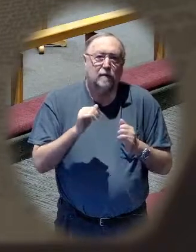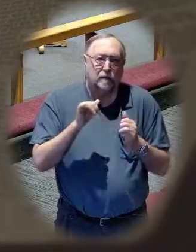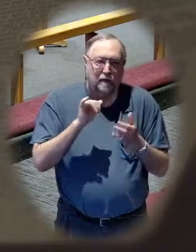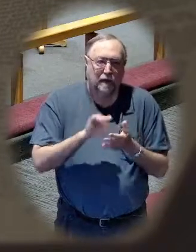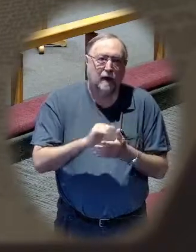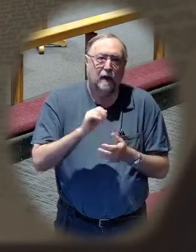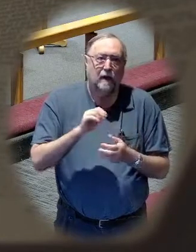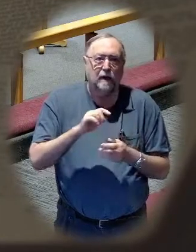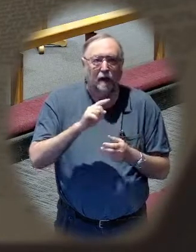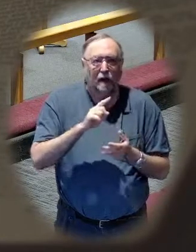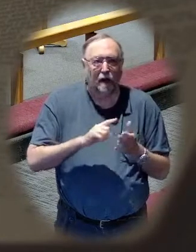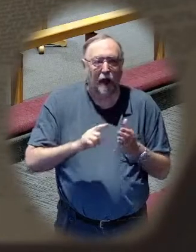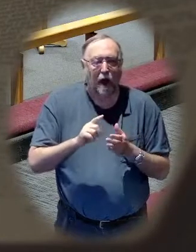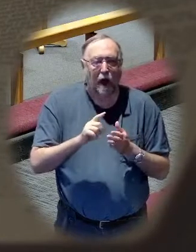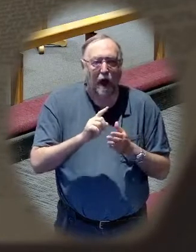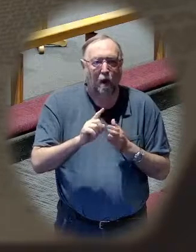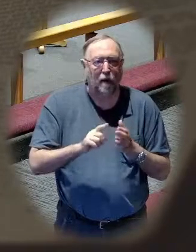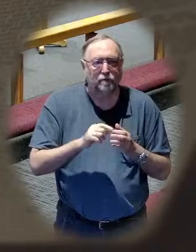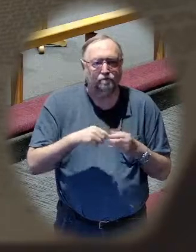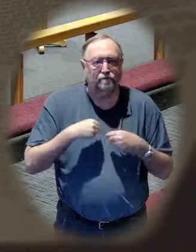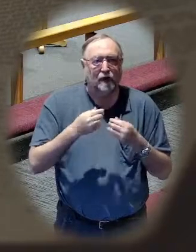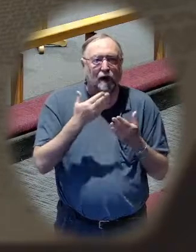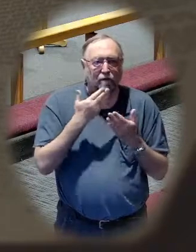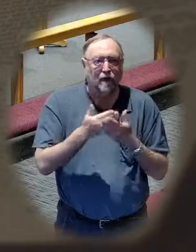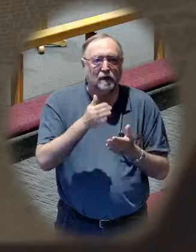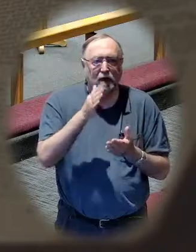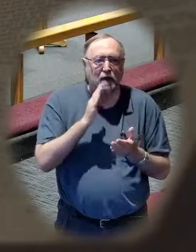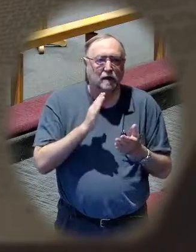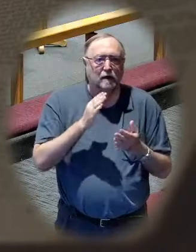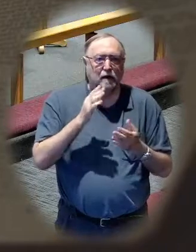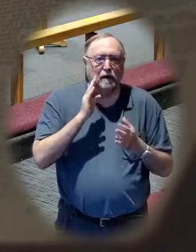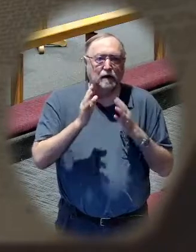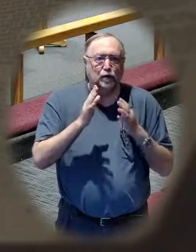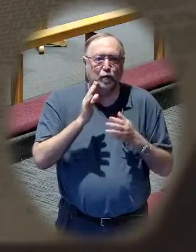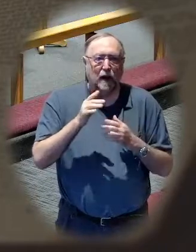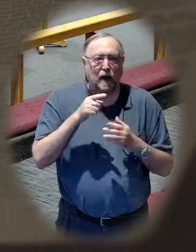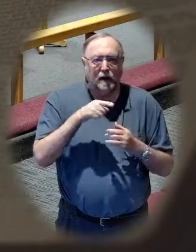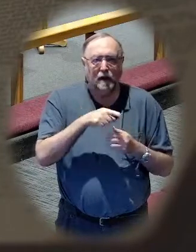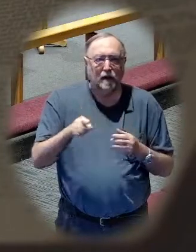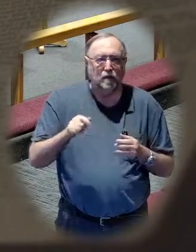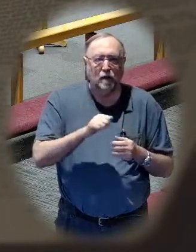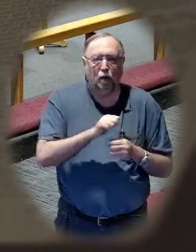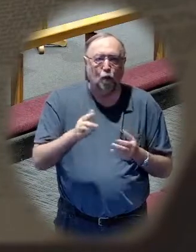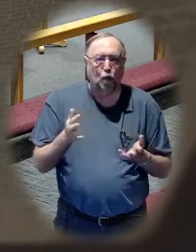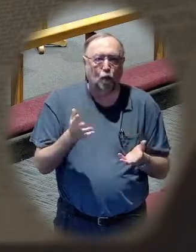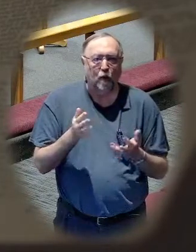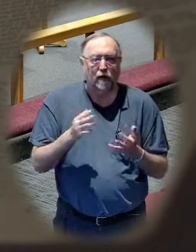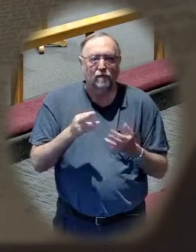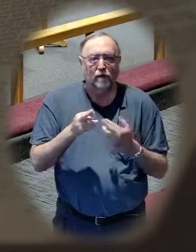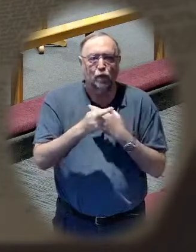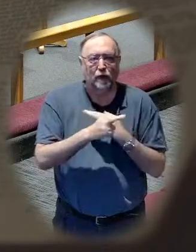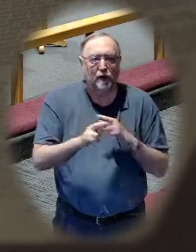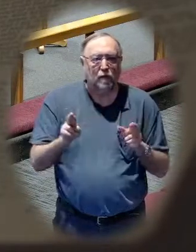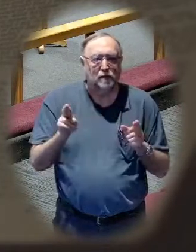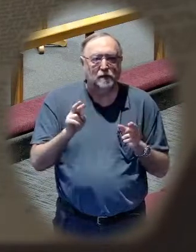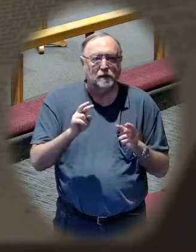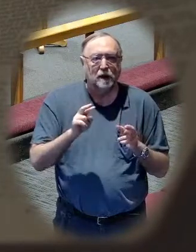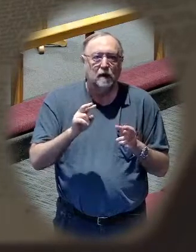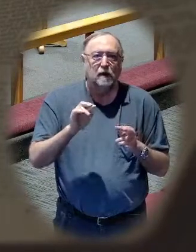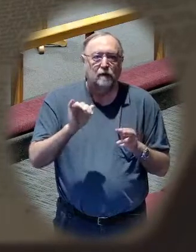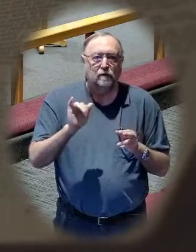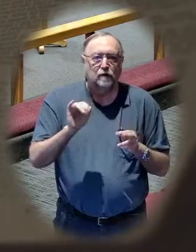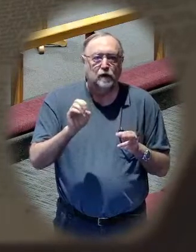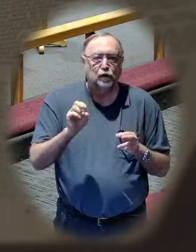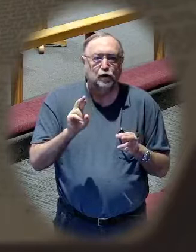she began to give thanks to God and to speak of him to all who were waiting for the redemption of Jerusalem. And when